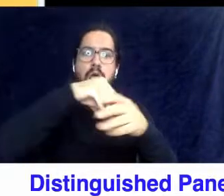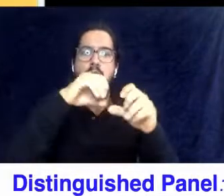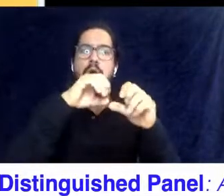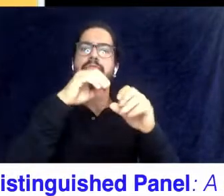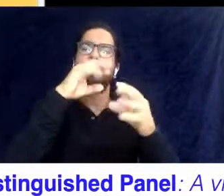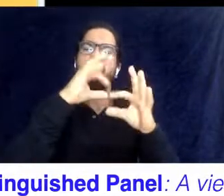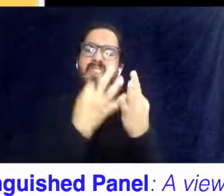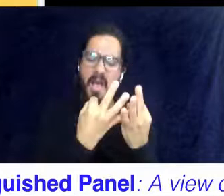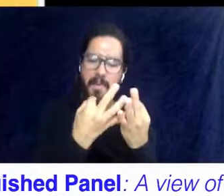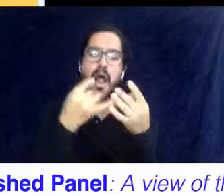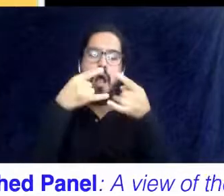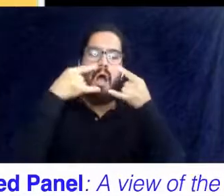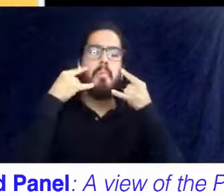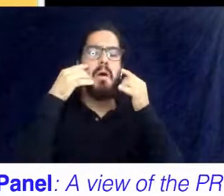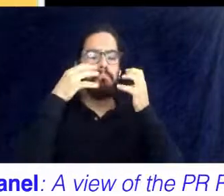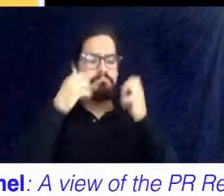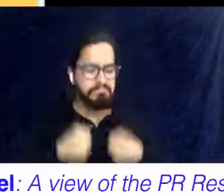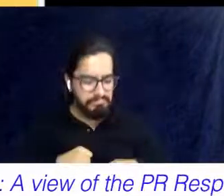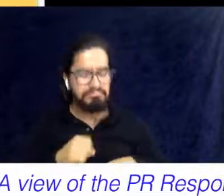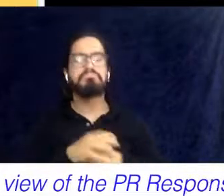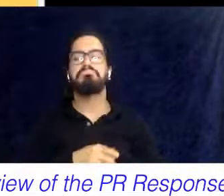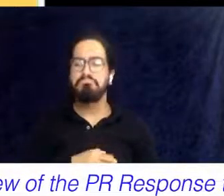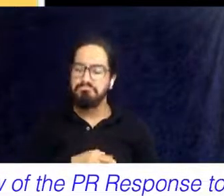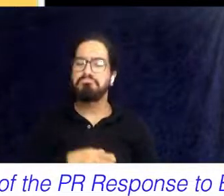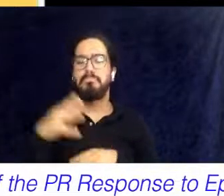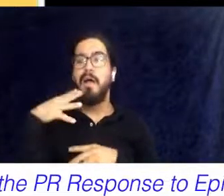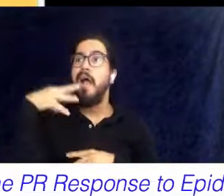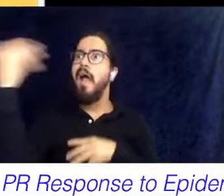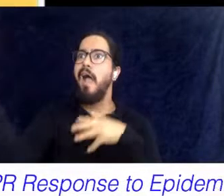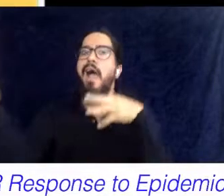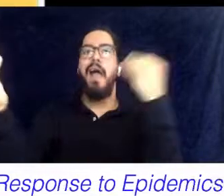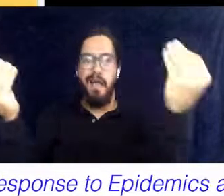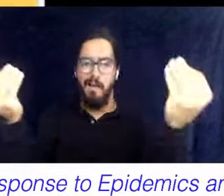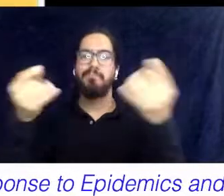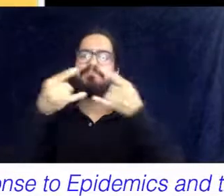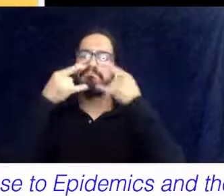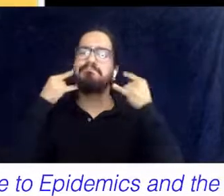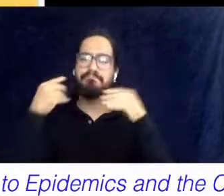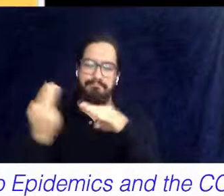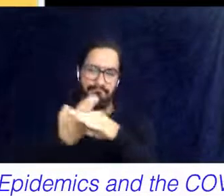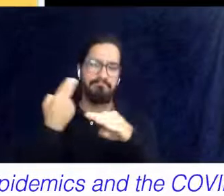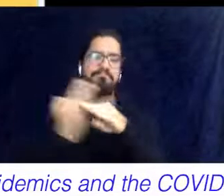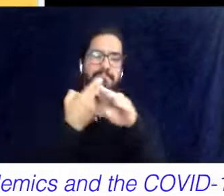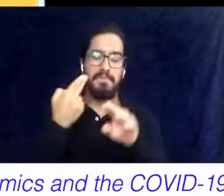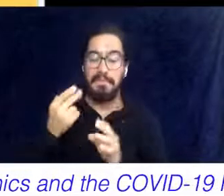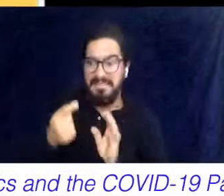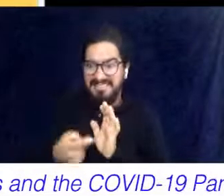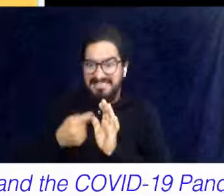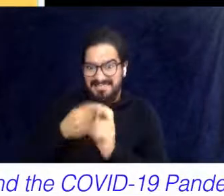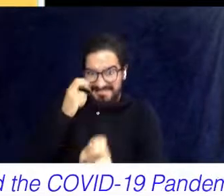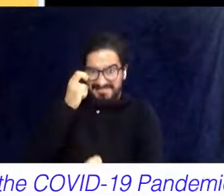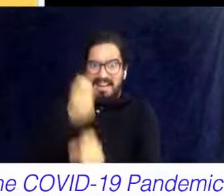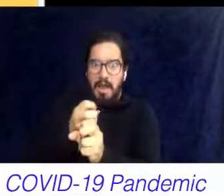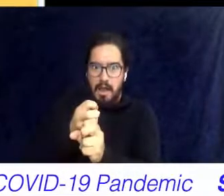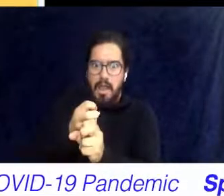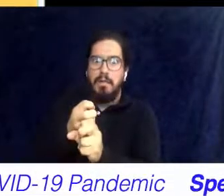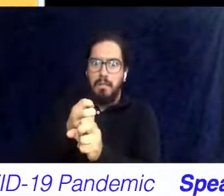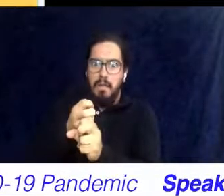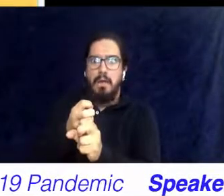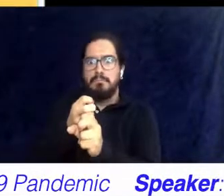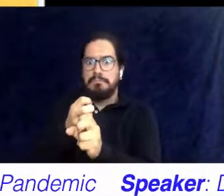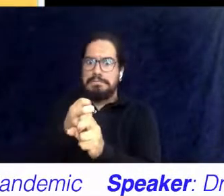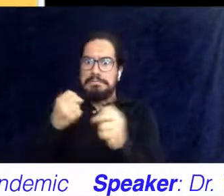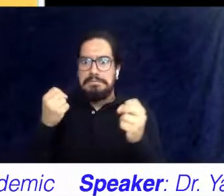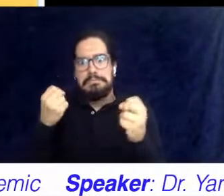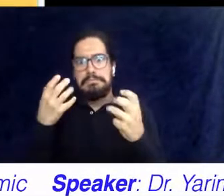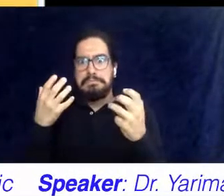deal with the government, we protect ourselves from the government. But it's been really hard for us to then distrust and have fear and feel that